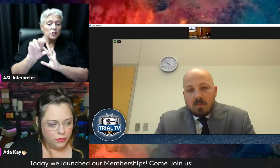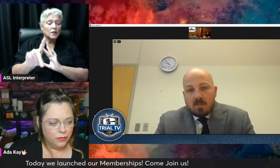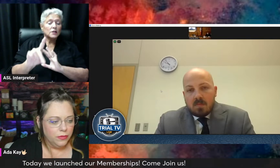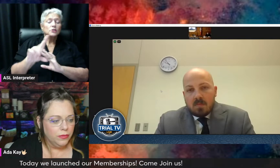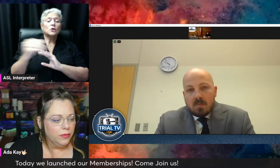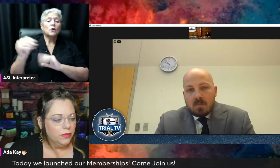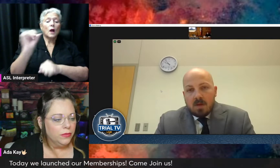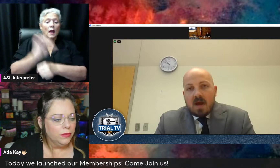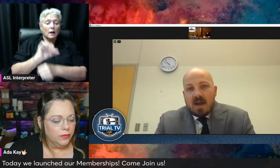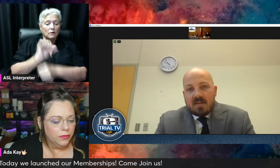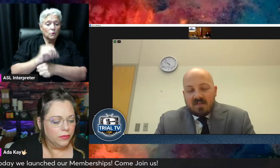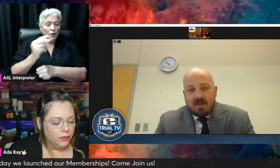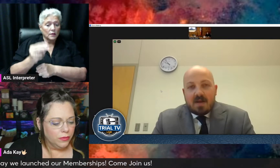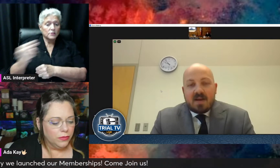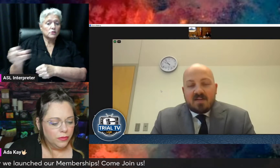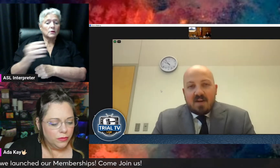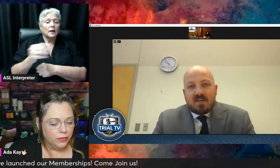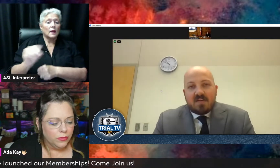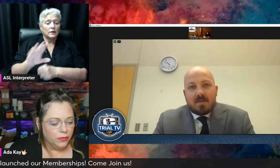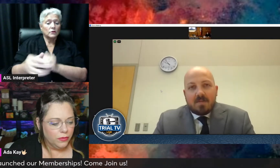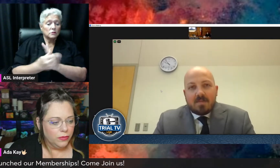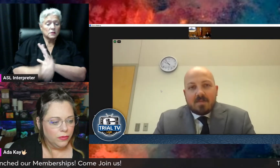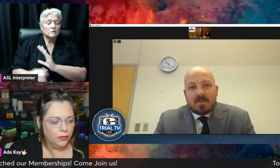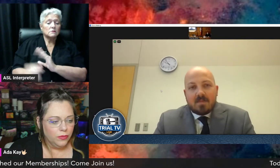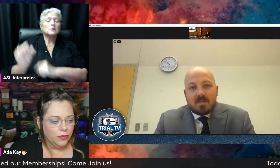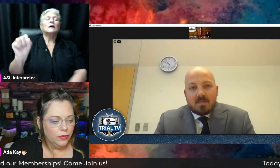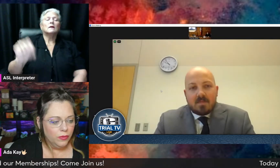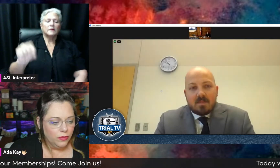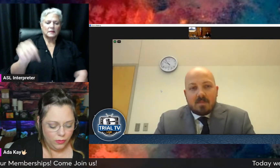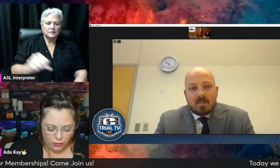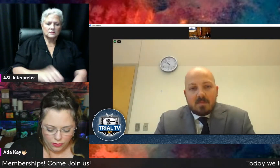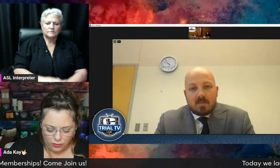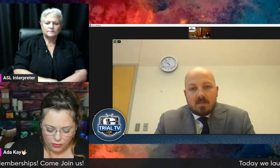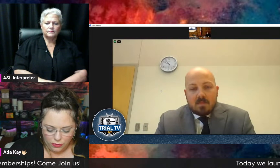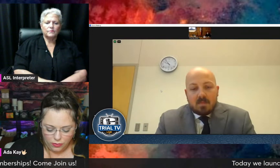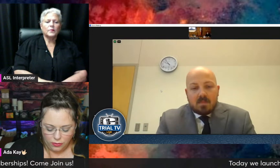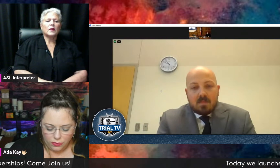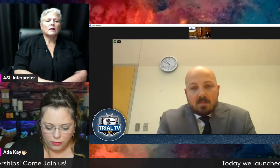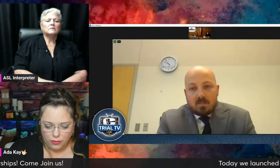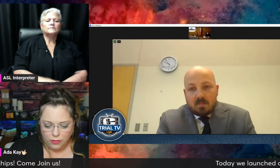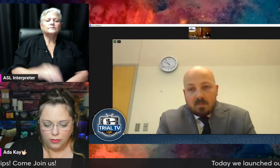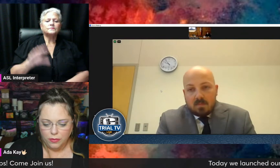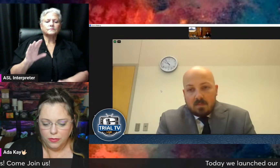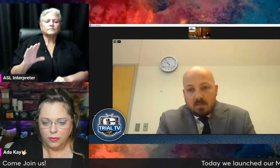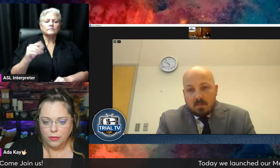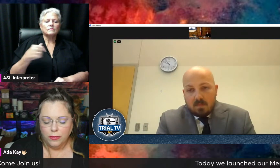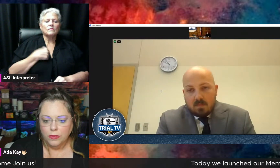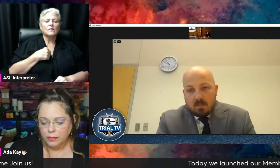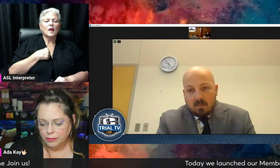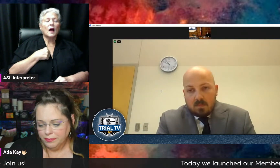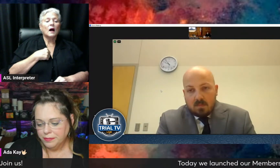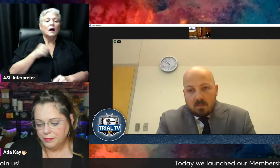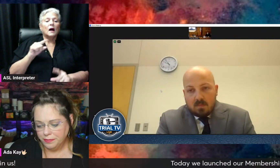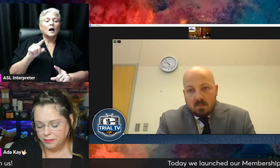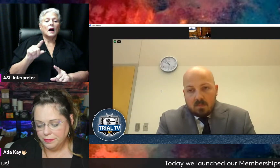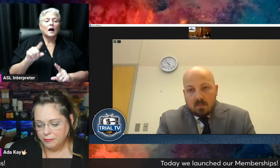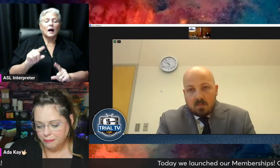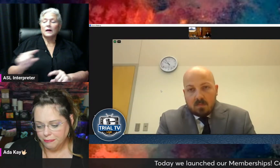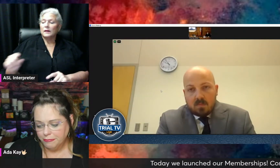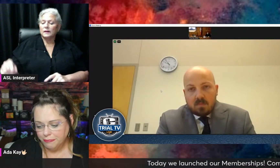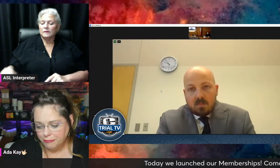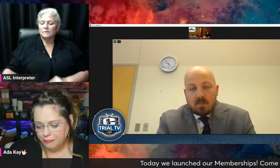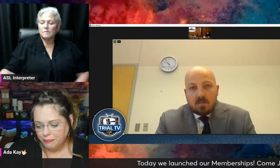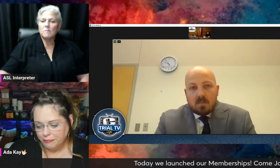qualifications? Yes, it is. Your Honor, I'd move to admit Exhibit 32, which is the statement of